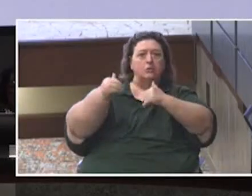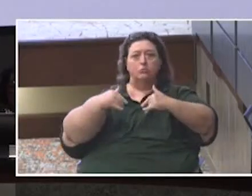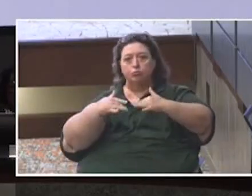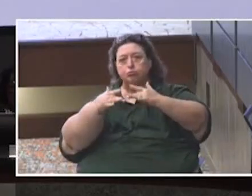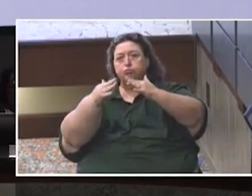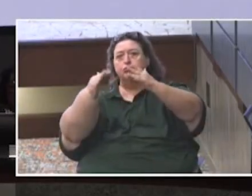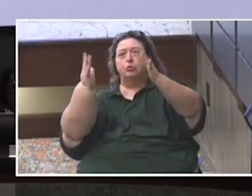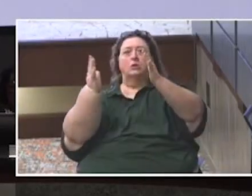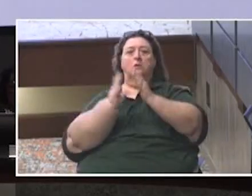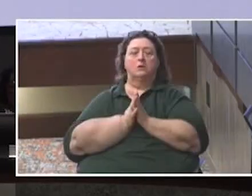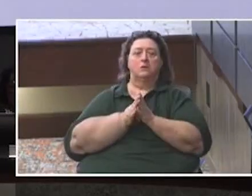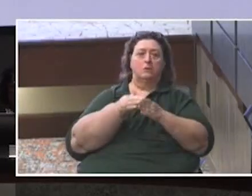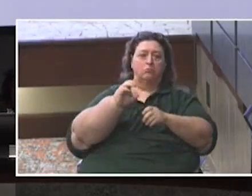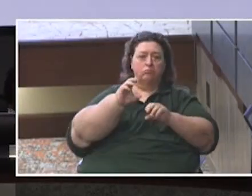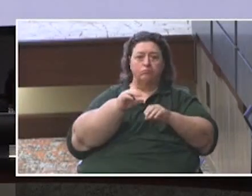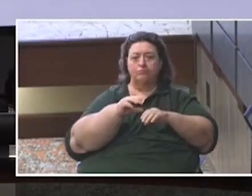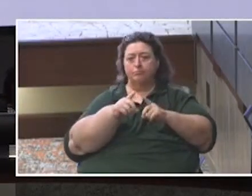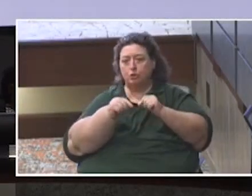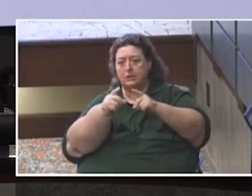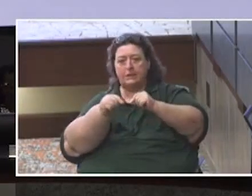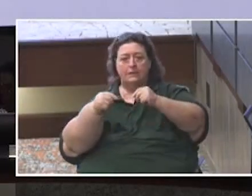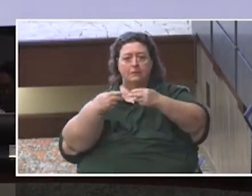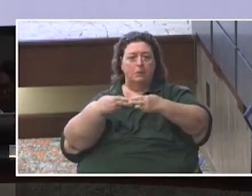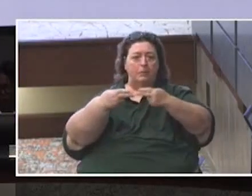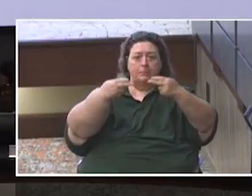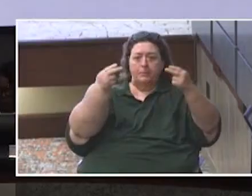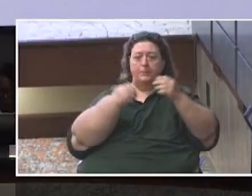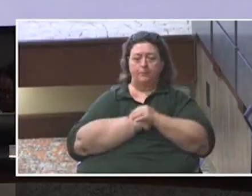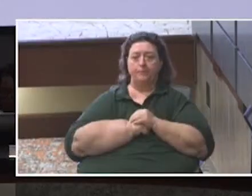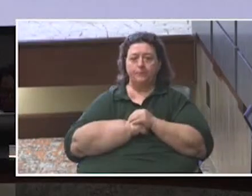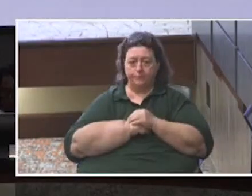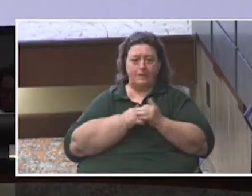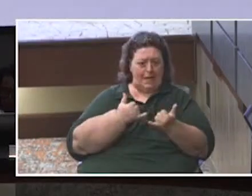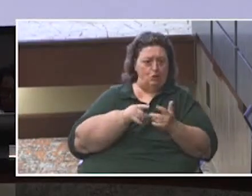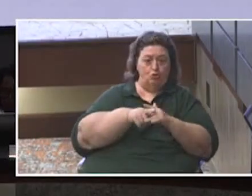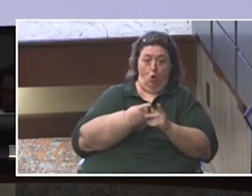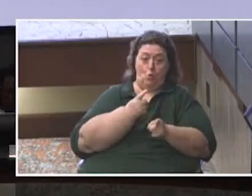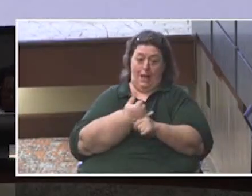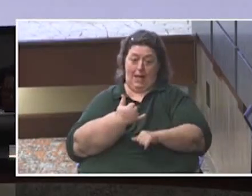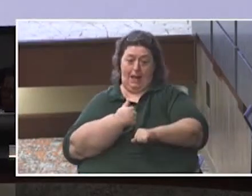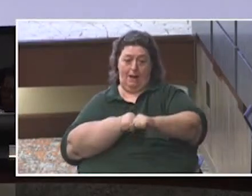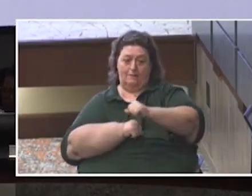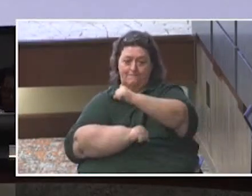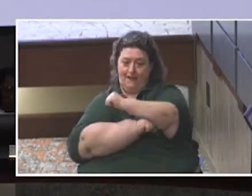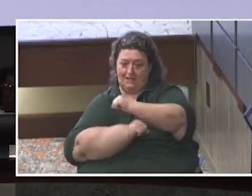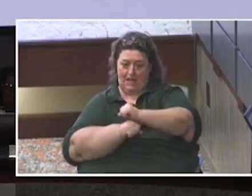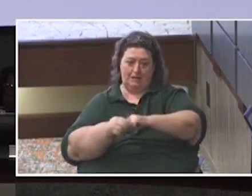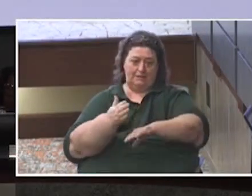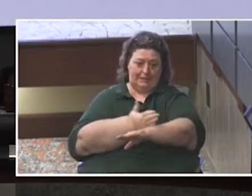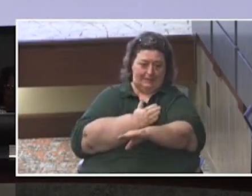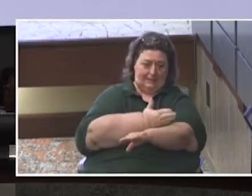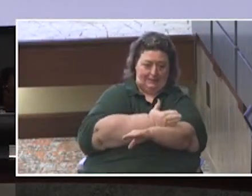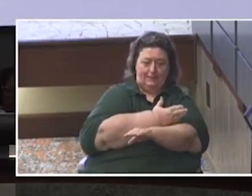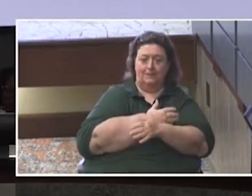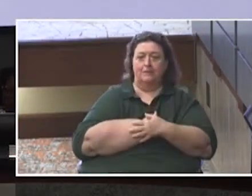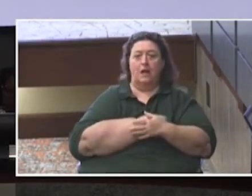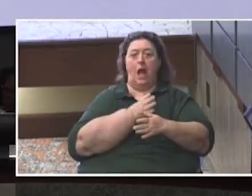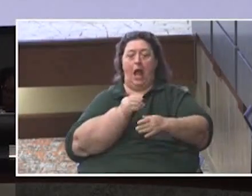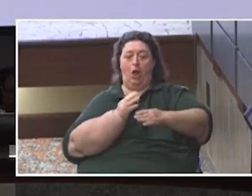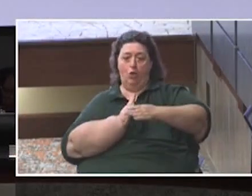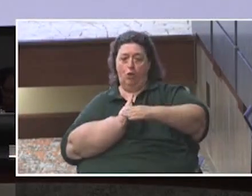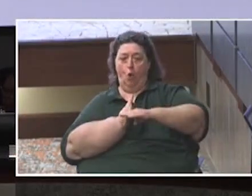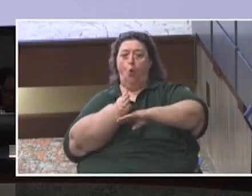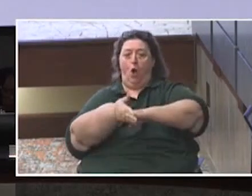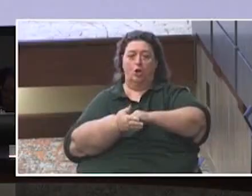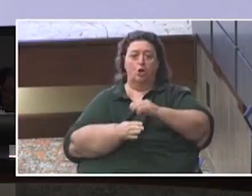work ongoing. We're starting now some of the foundation work. We cut across the creek there, and